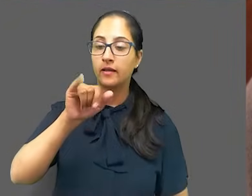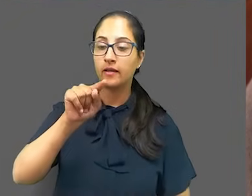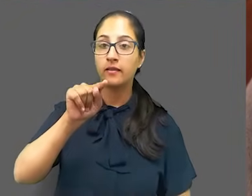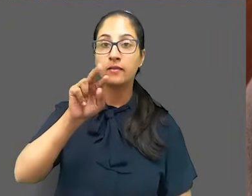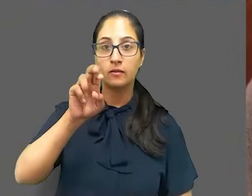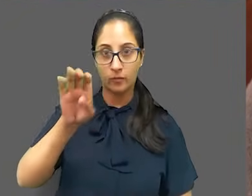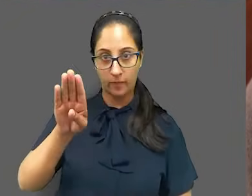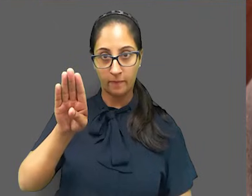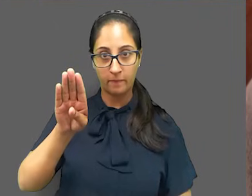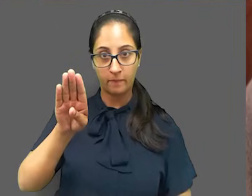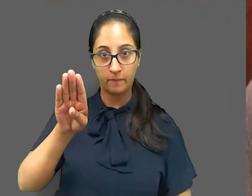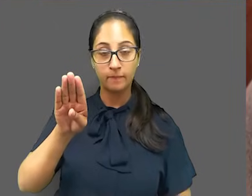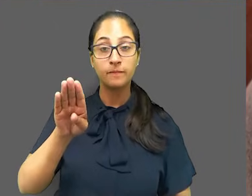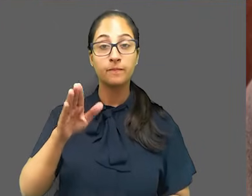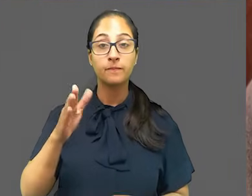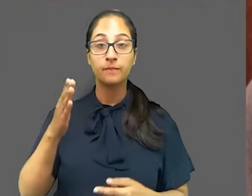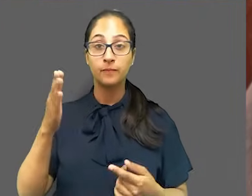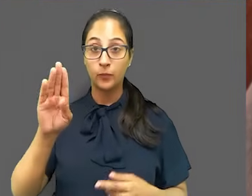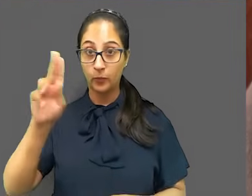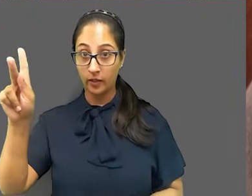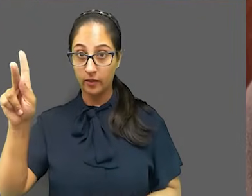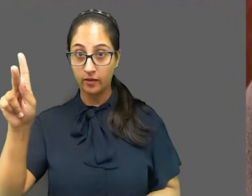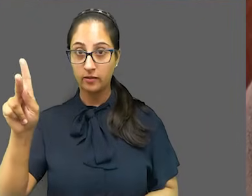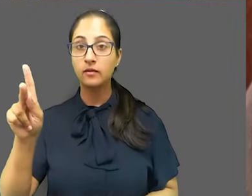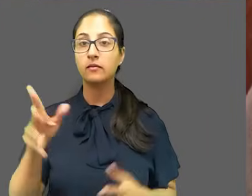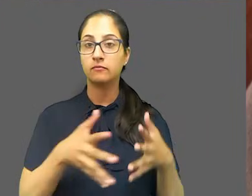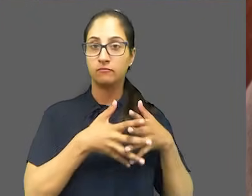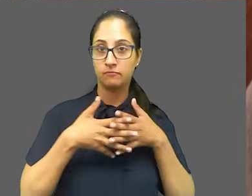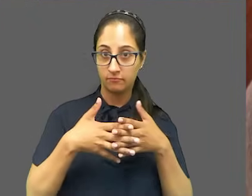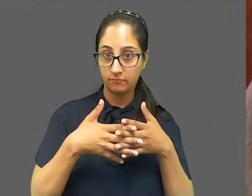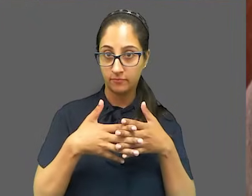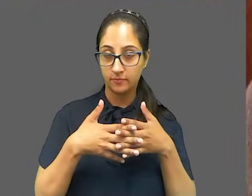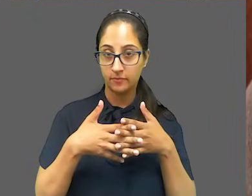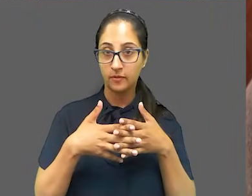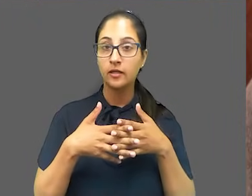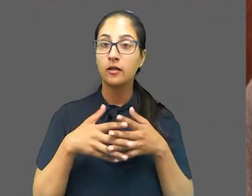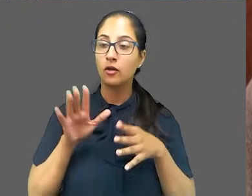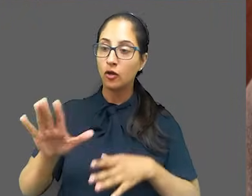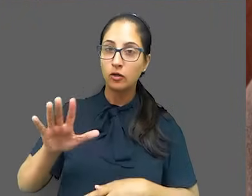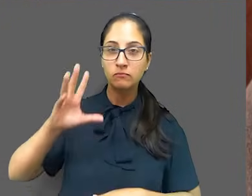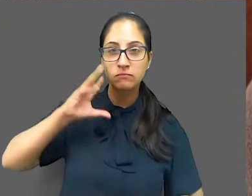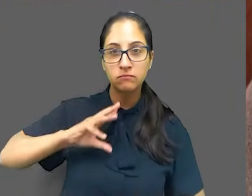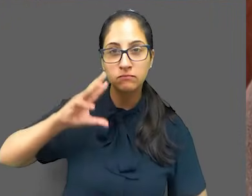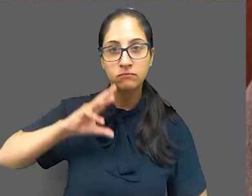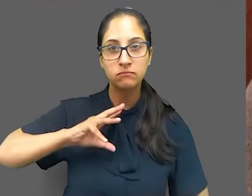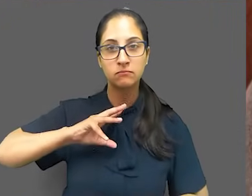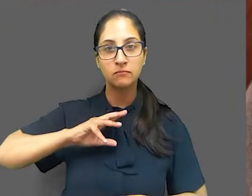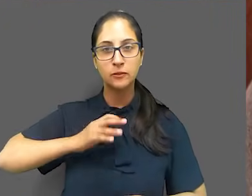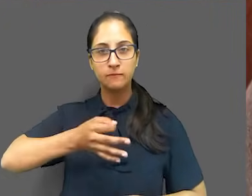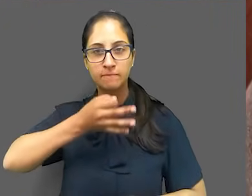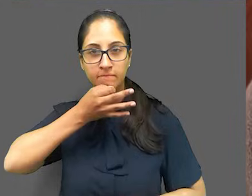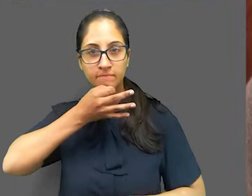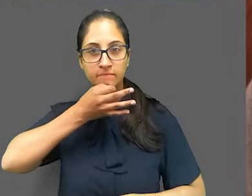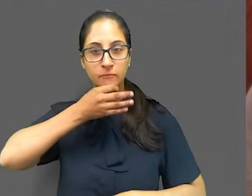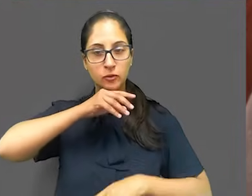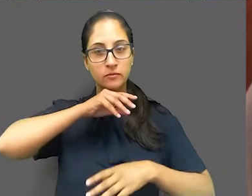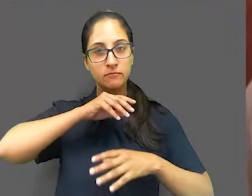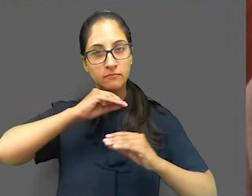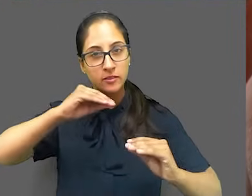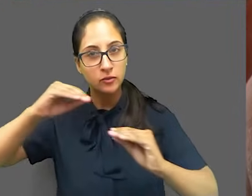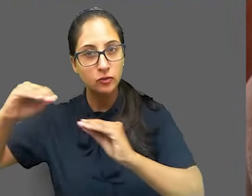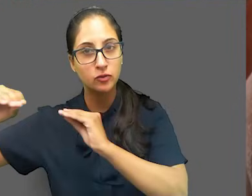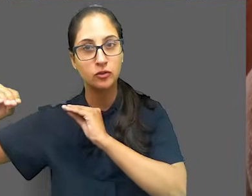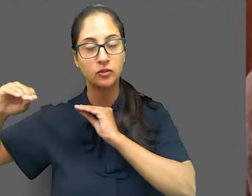Ismaili Tariqa religious education boards in the United Kingdom and the United States, providing her expertise and assistance to